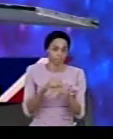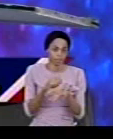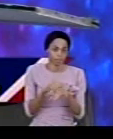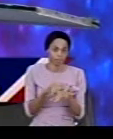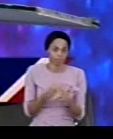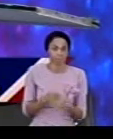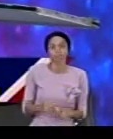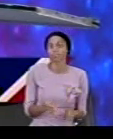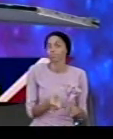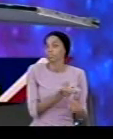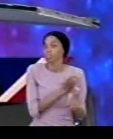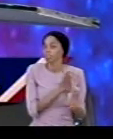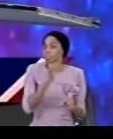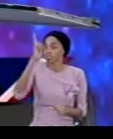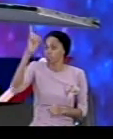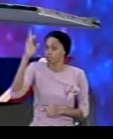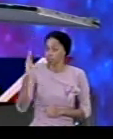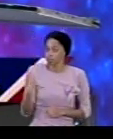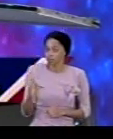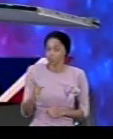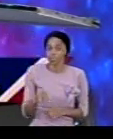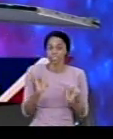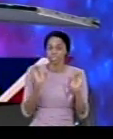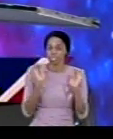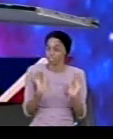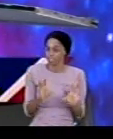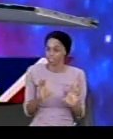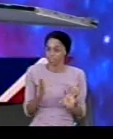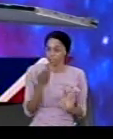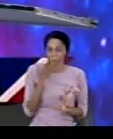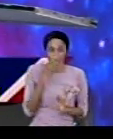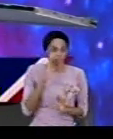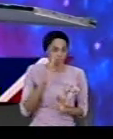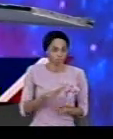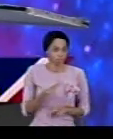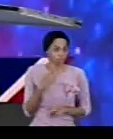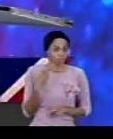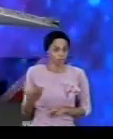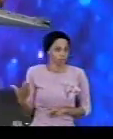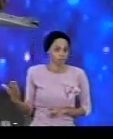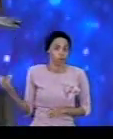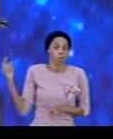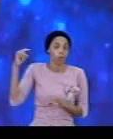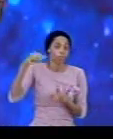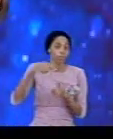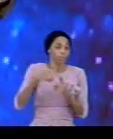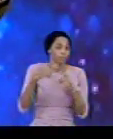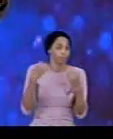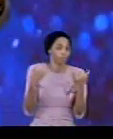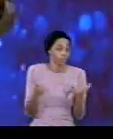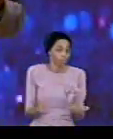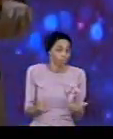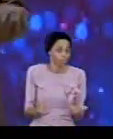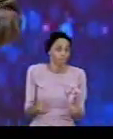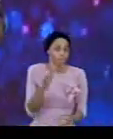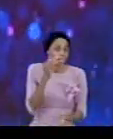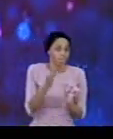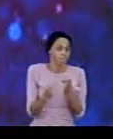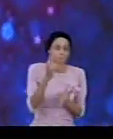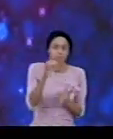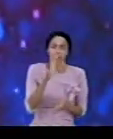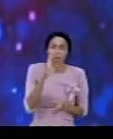God hates wickedness till this present hour. If you are